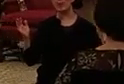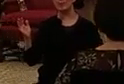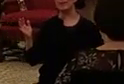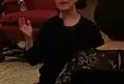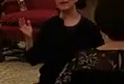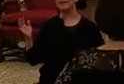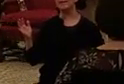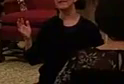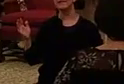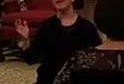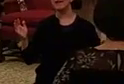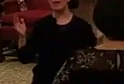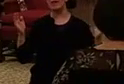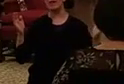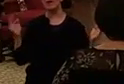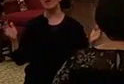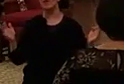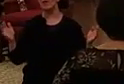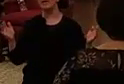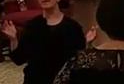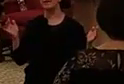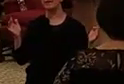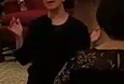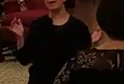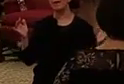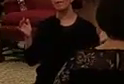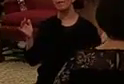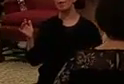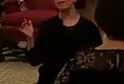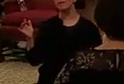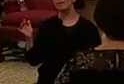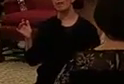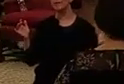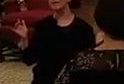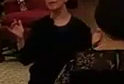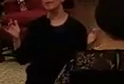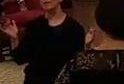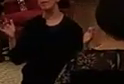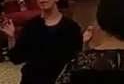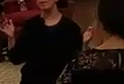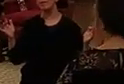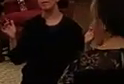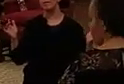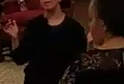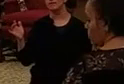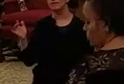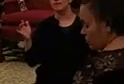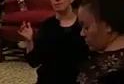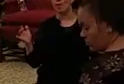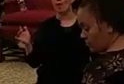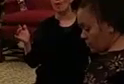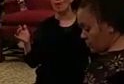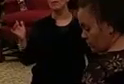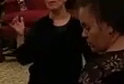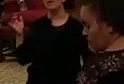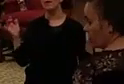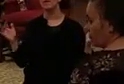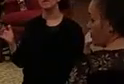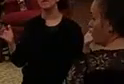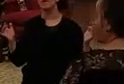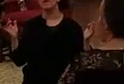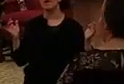us walk in your steps, God, as you order them tonight, God. God, we give you the praise and honor in